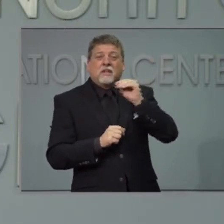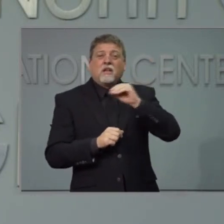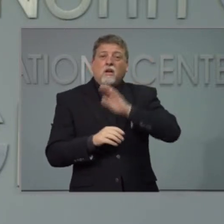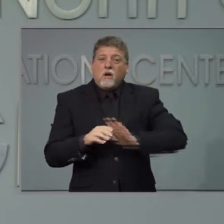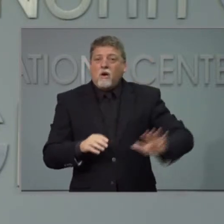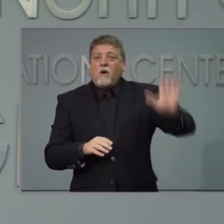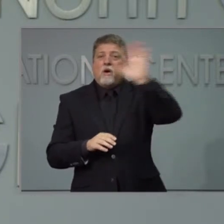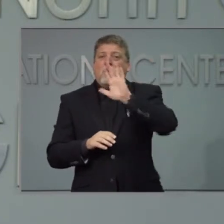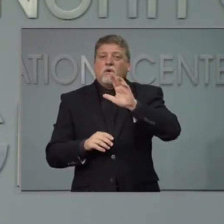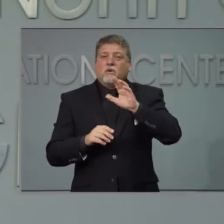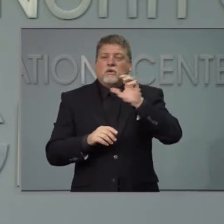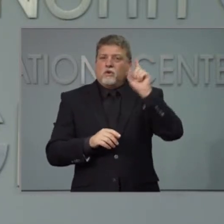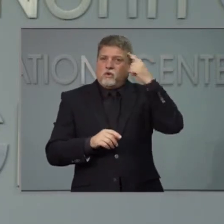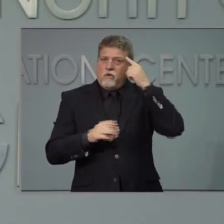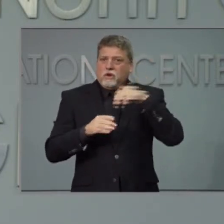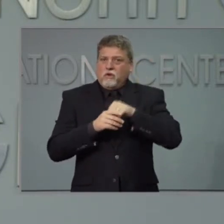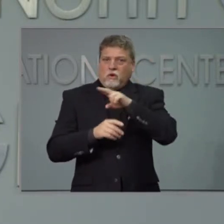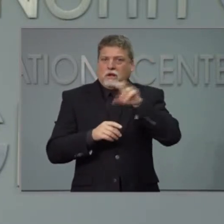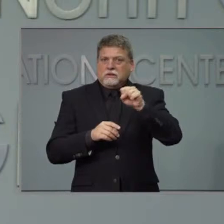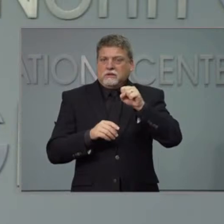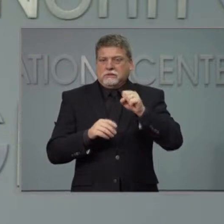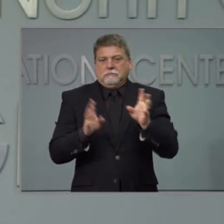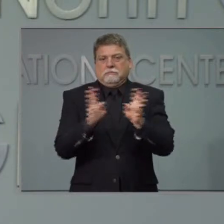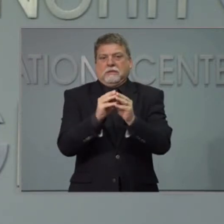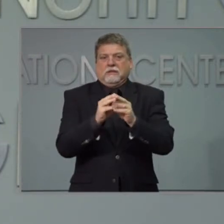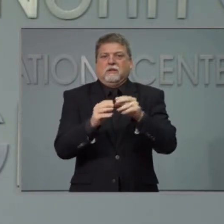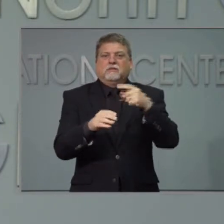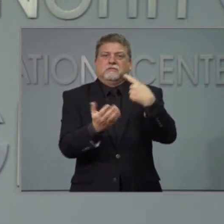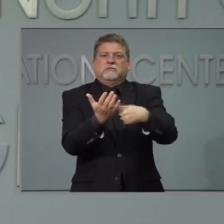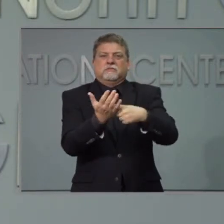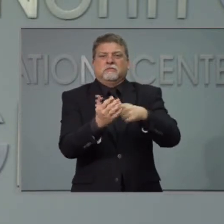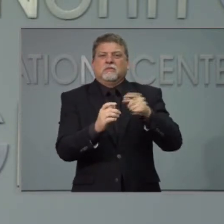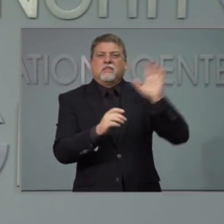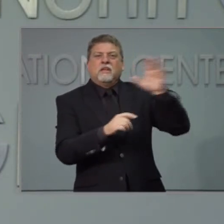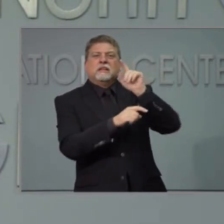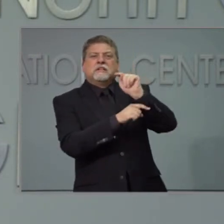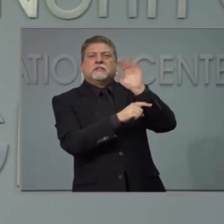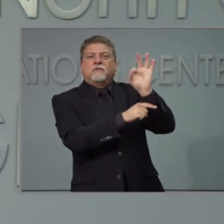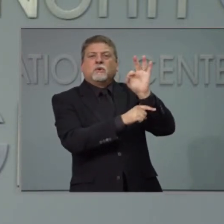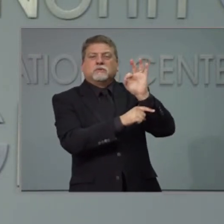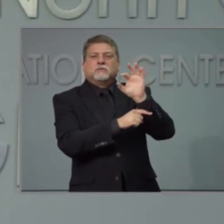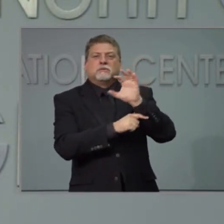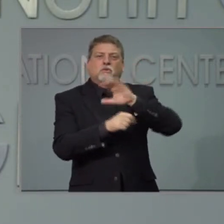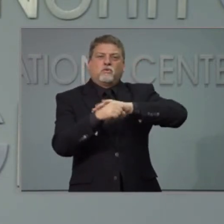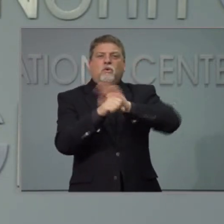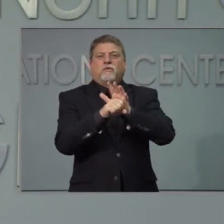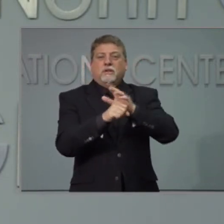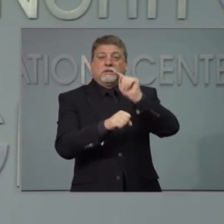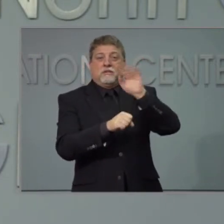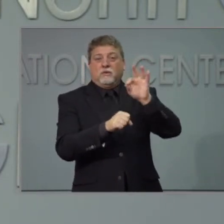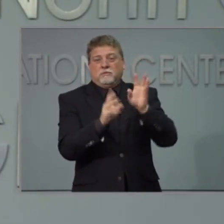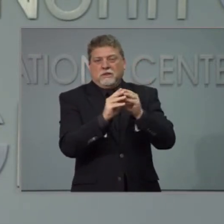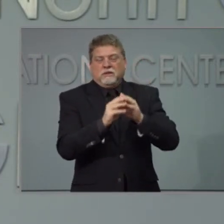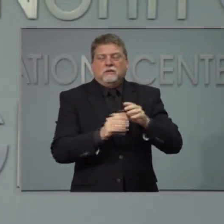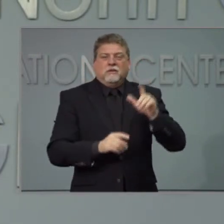governors of the United States on the phone. And there was mutual